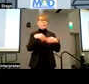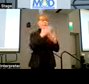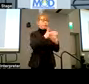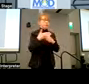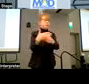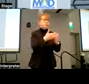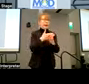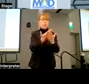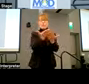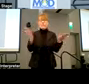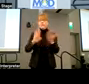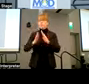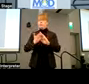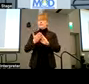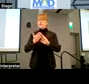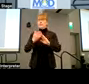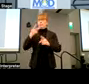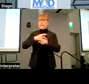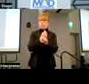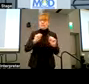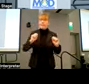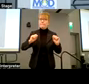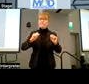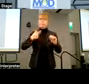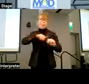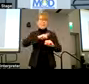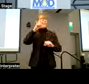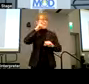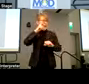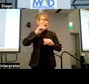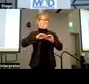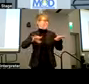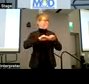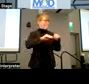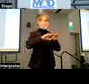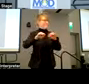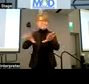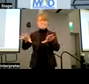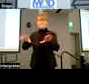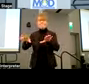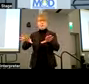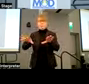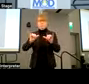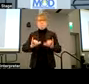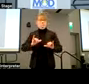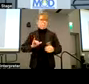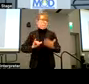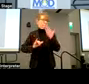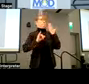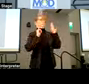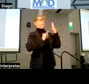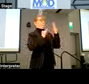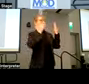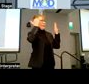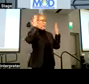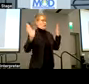that we thought we were providing, we weren't providing in the ways that we thought we should. And we didn't know that